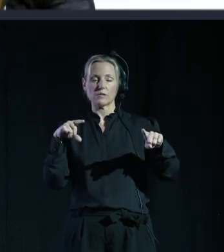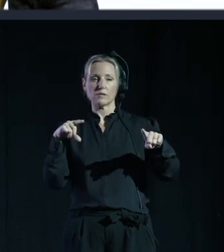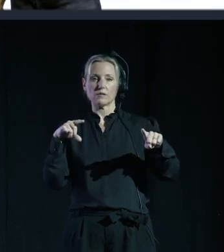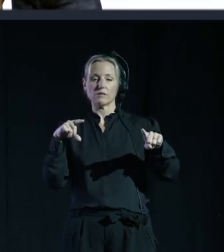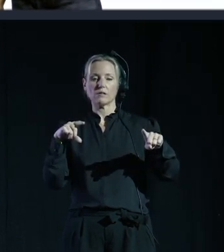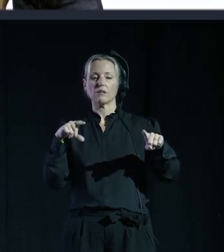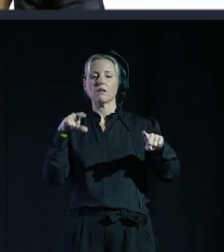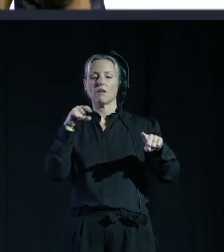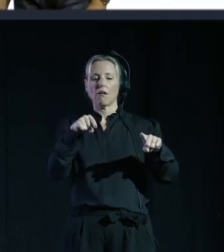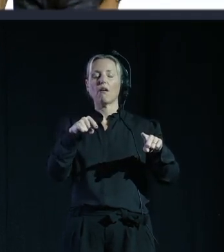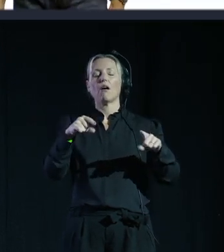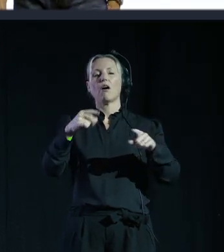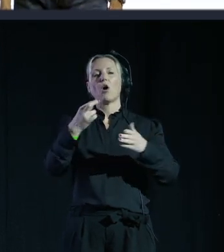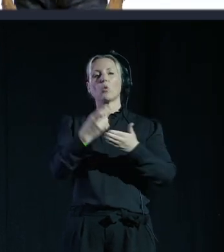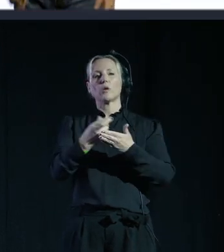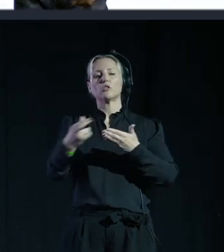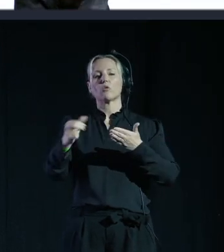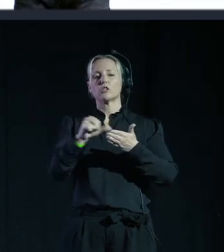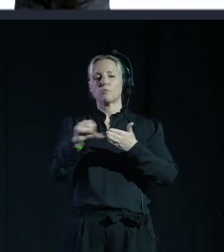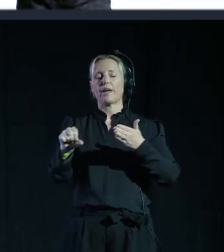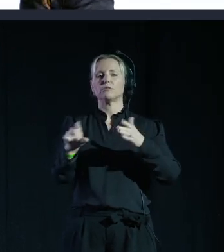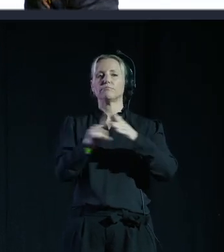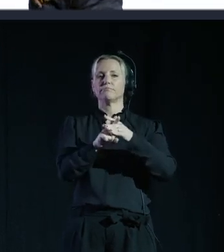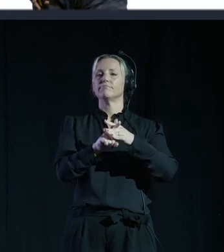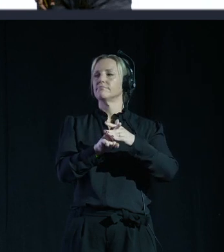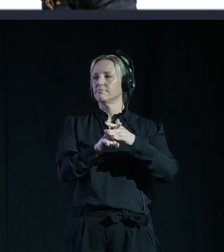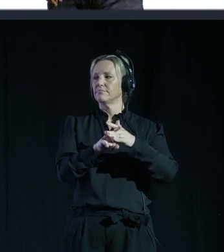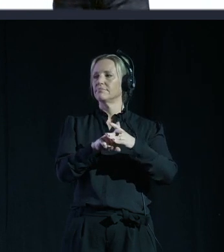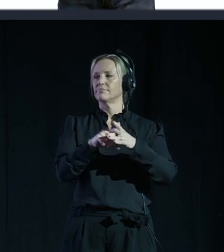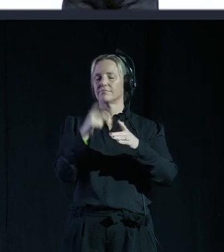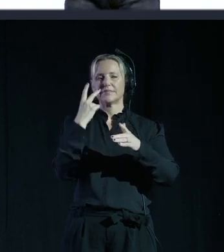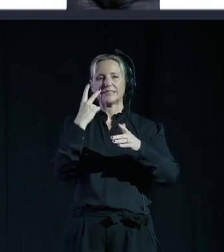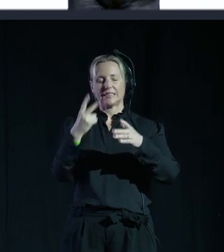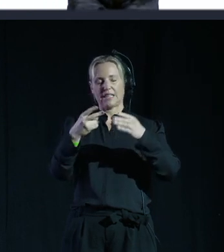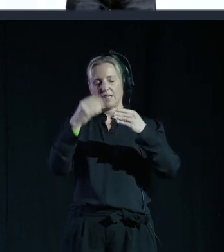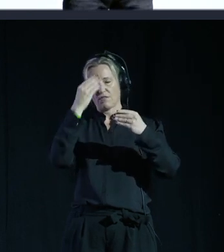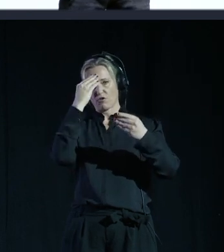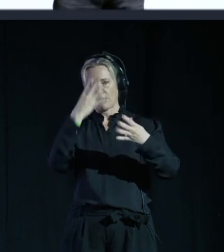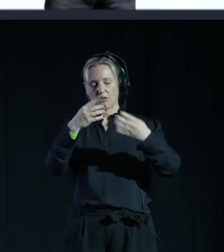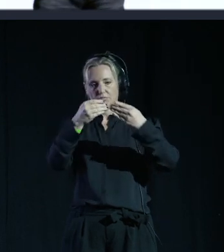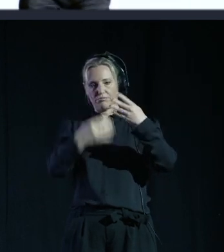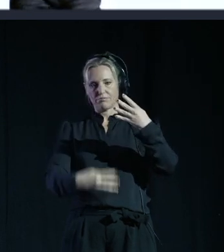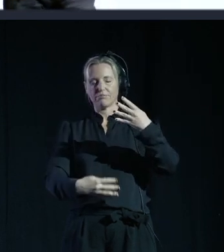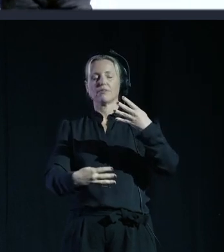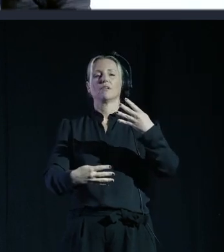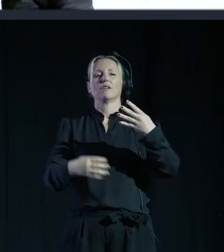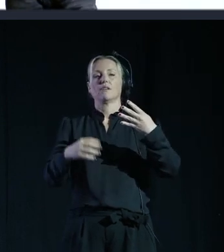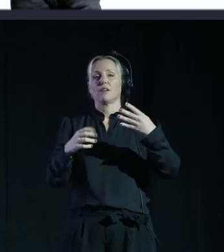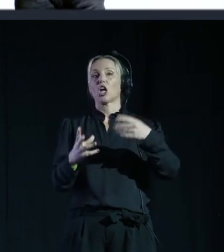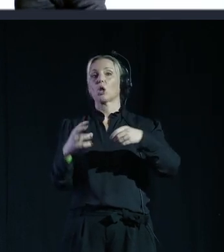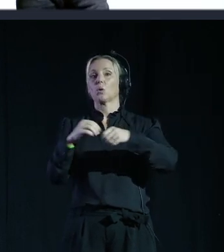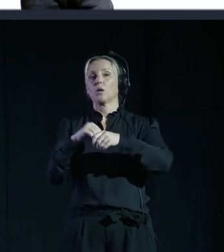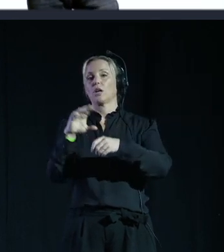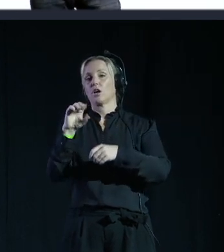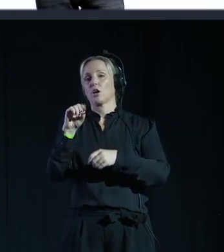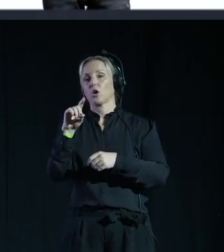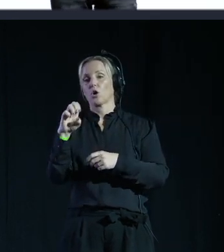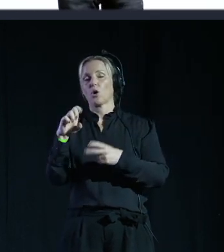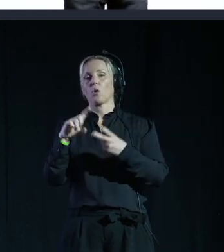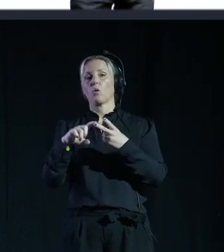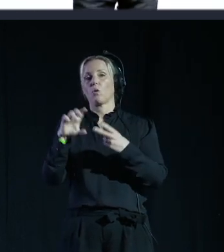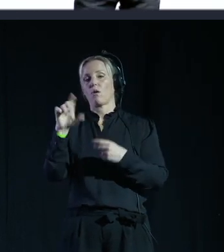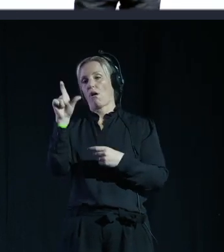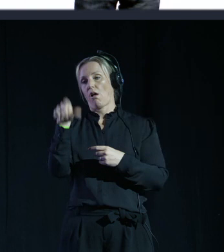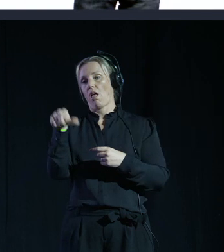the resource pages that I described, and you can see we've got lots of information here for you, including the code, the columns that the